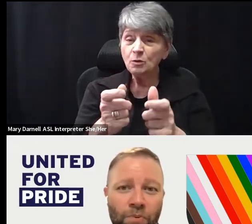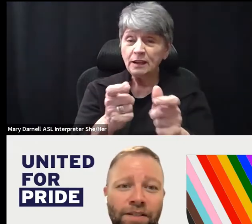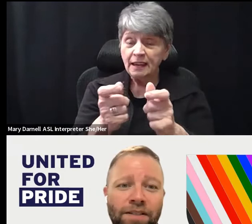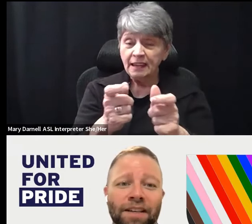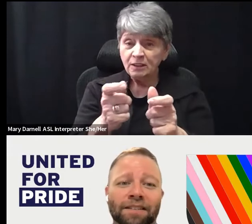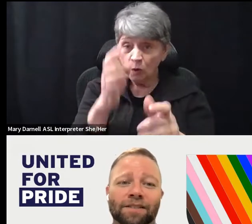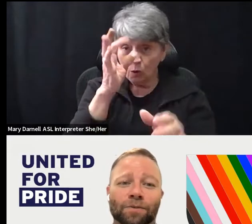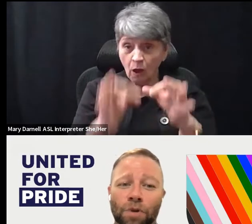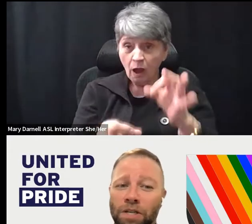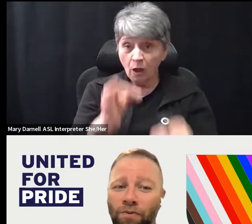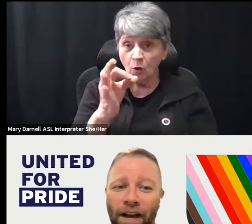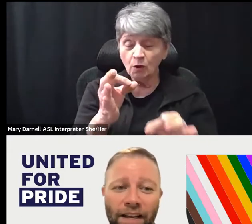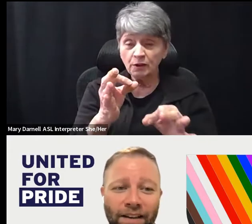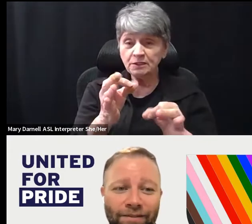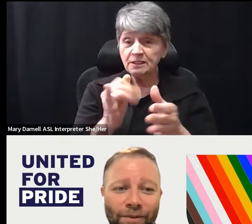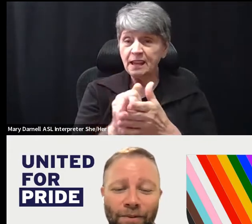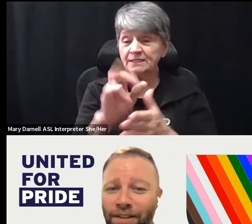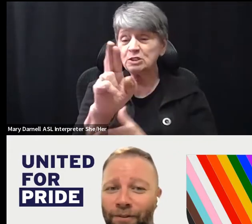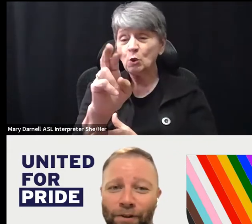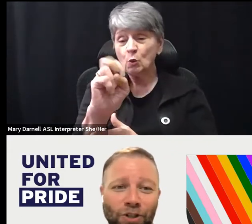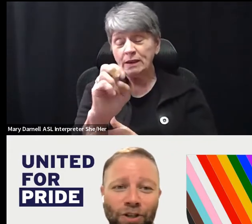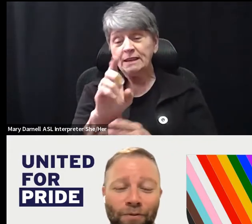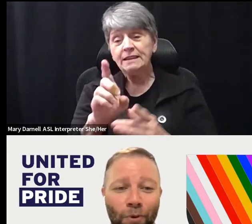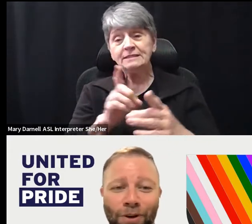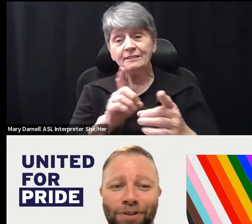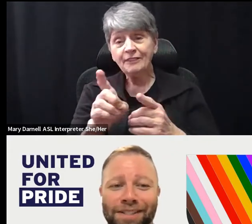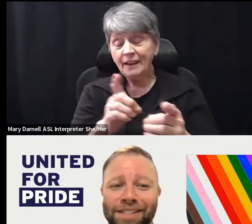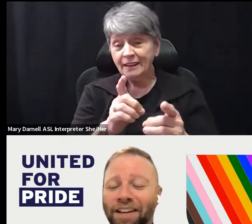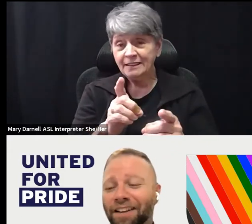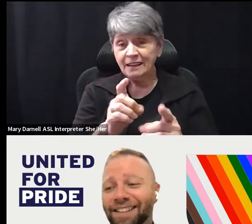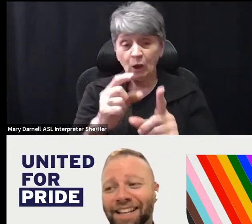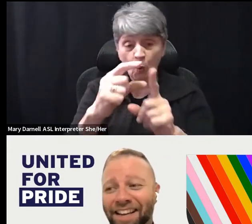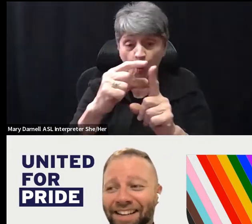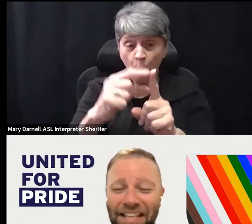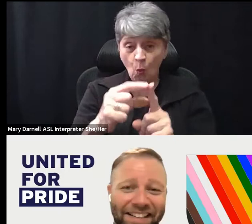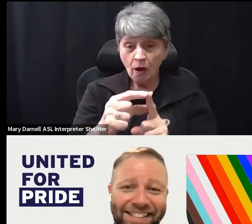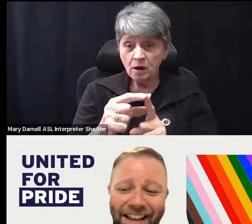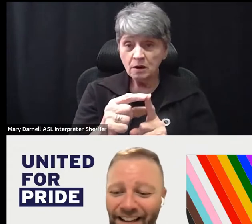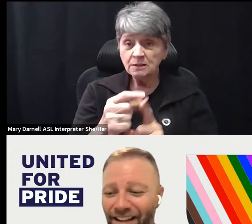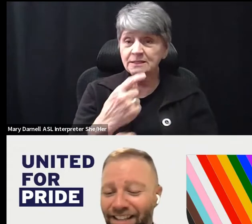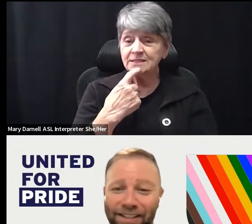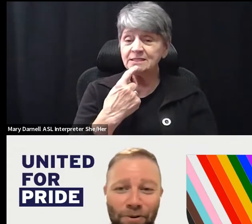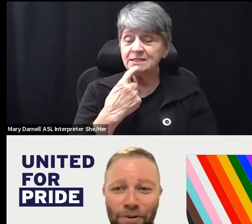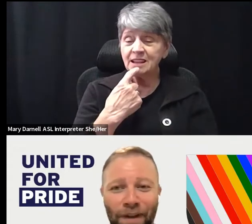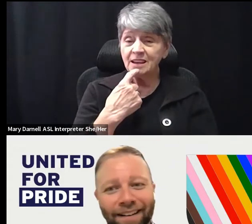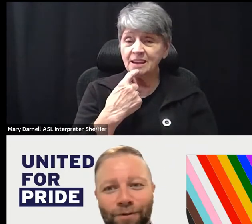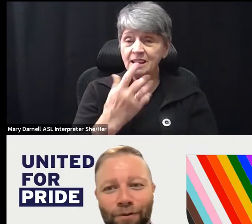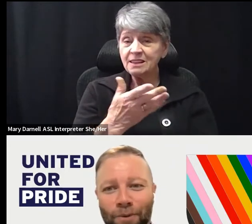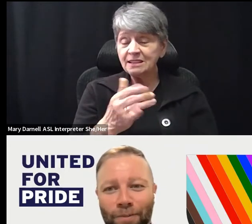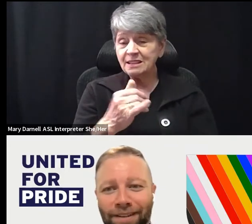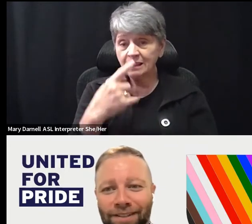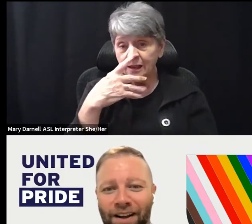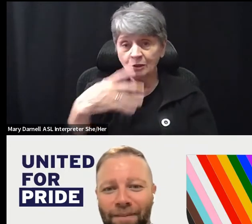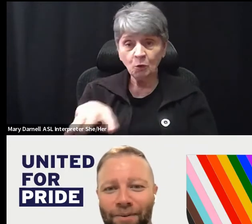ignoring precedent, redefining the definition of words, saying things like, let's ignore the facts